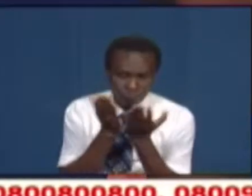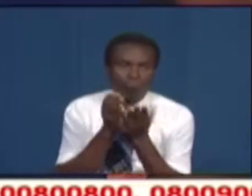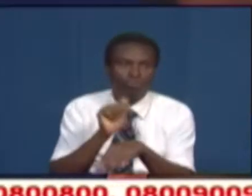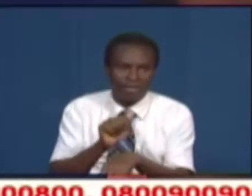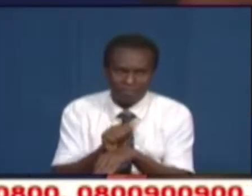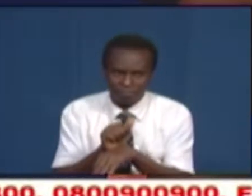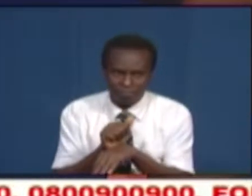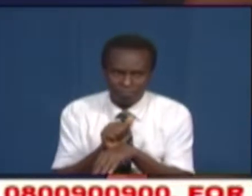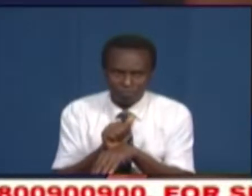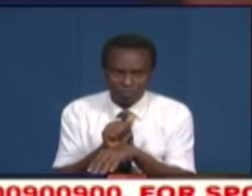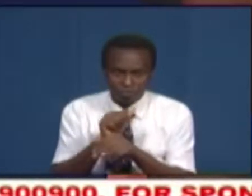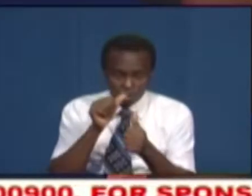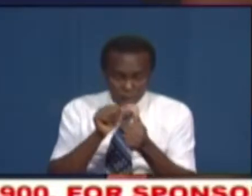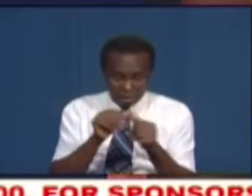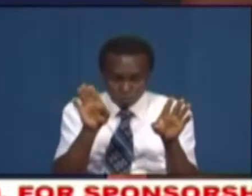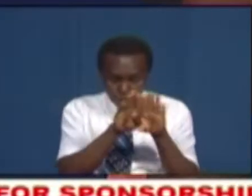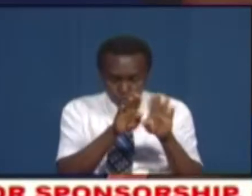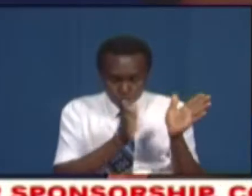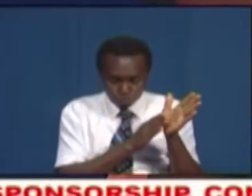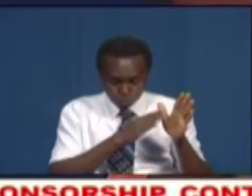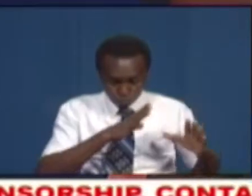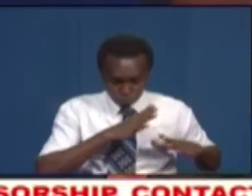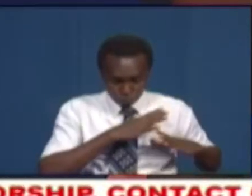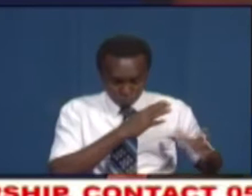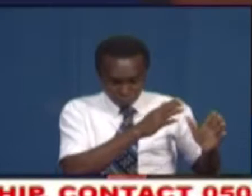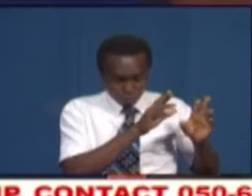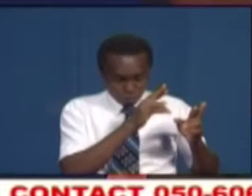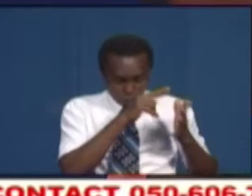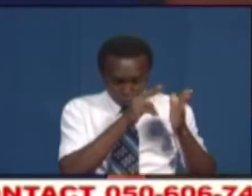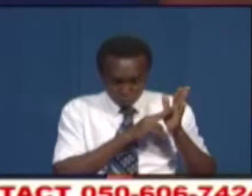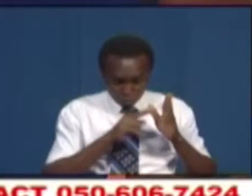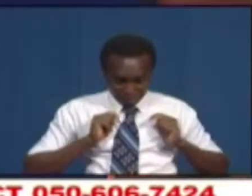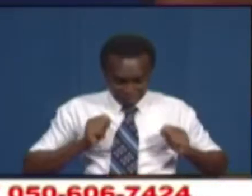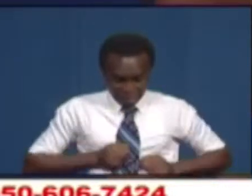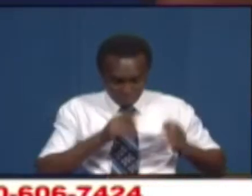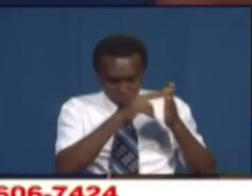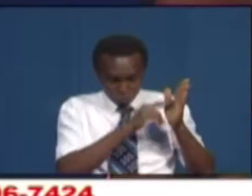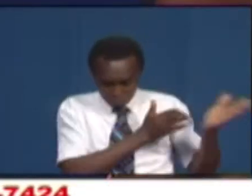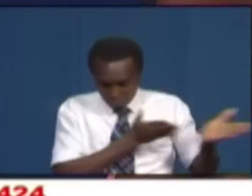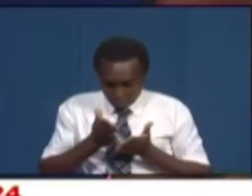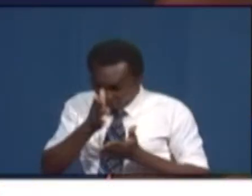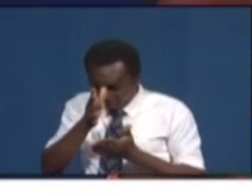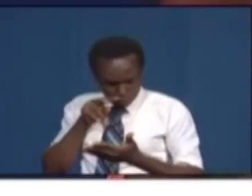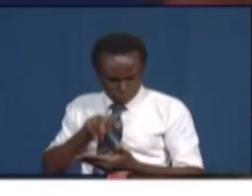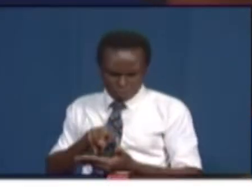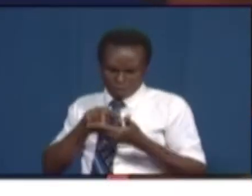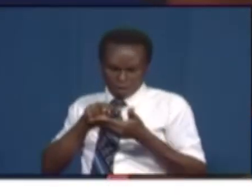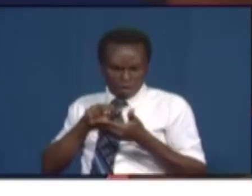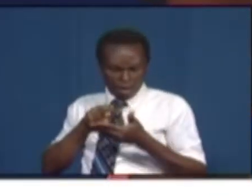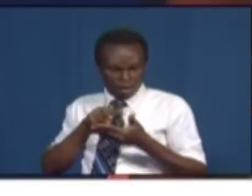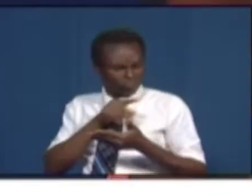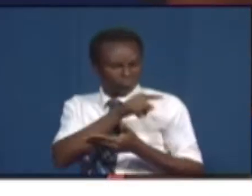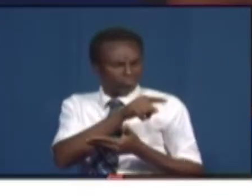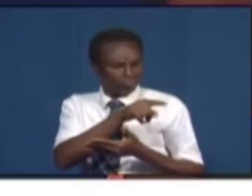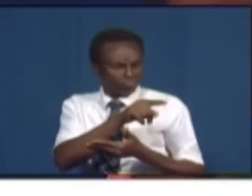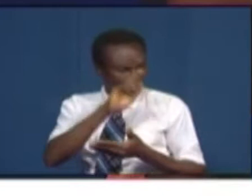results come and I feel they are not too good for him to be happy about, it's something that worried me or was a major concern